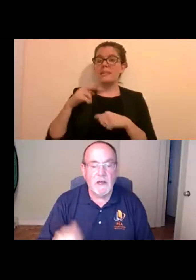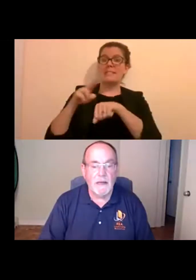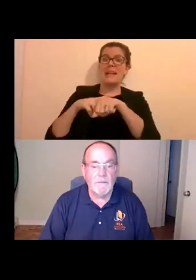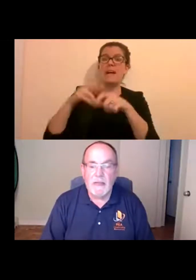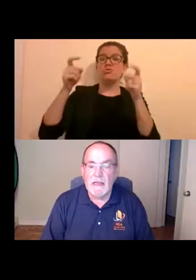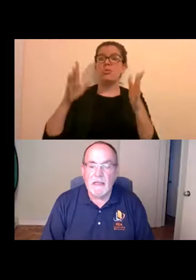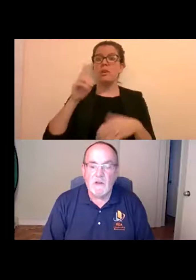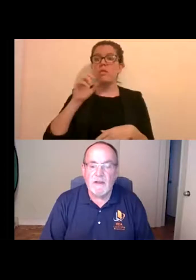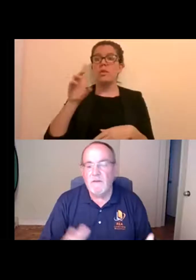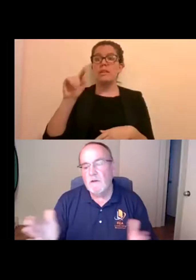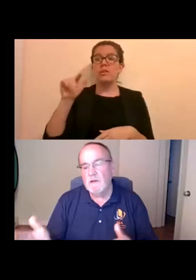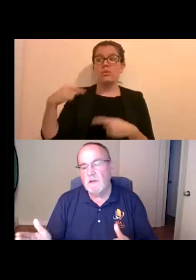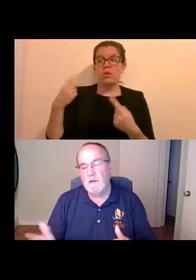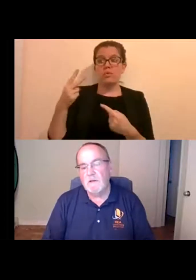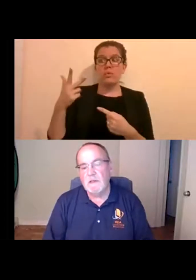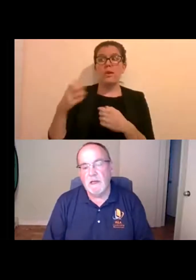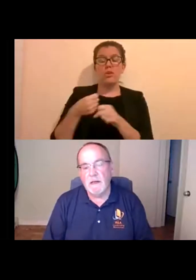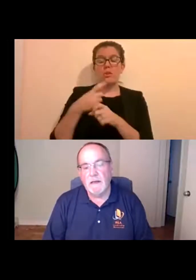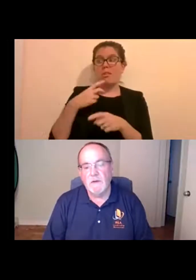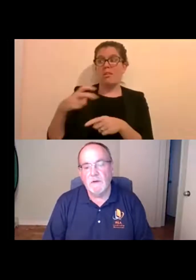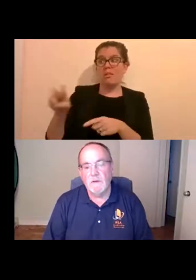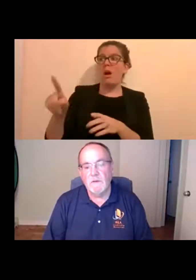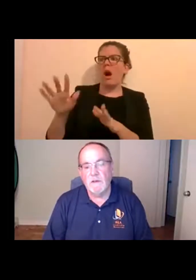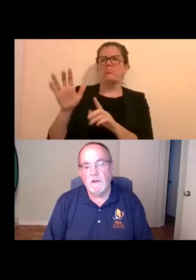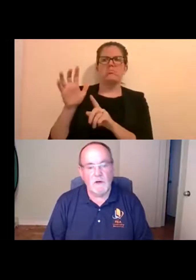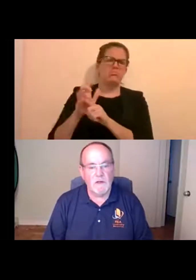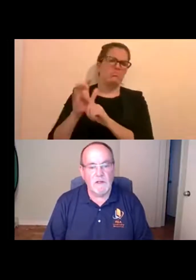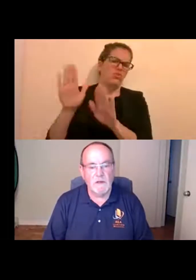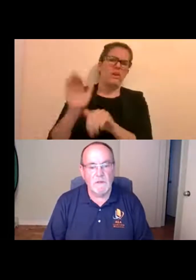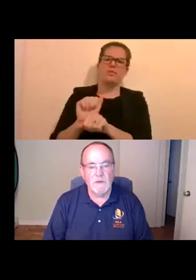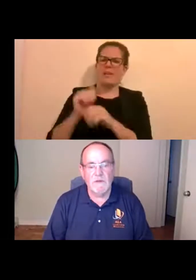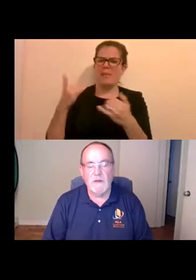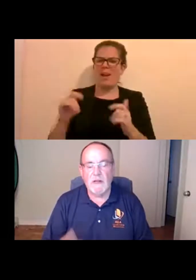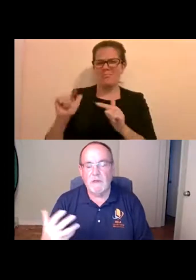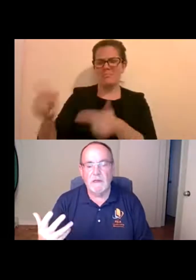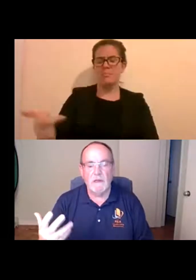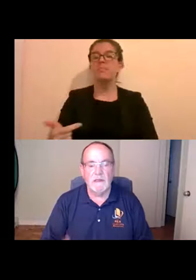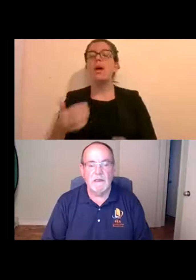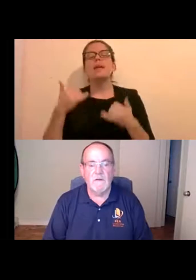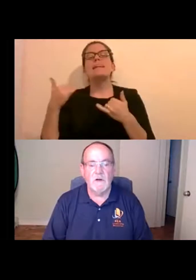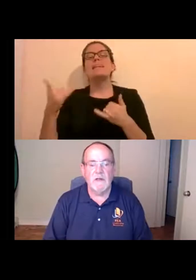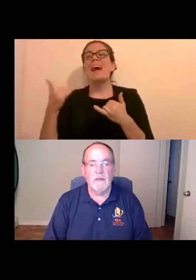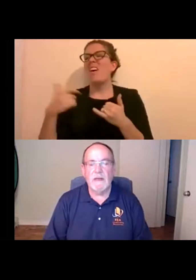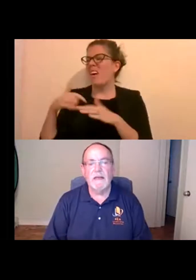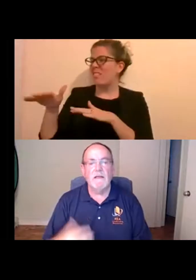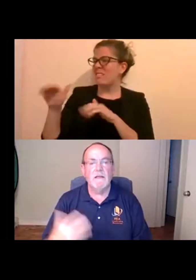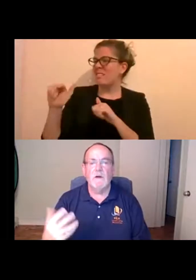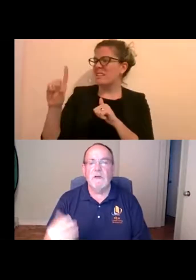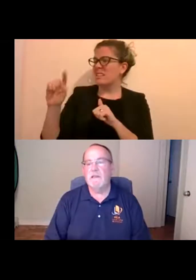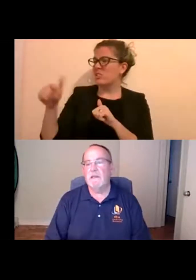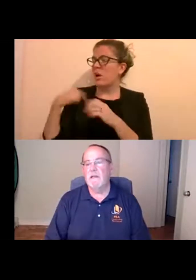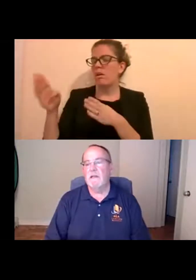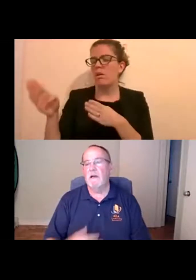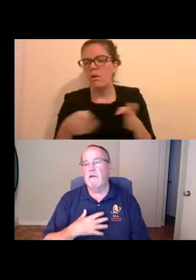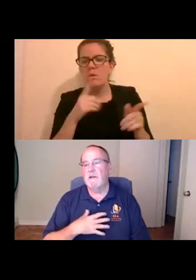great job. And so my focus has shifted into the church in terms of developing deaf church. And I'm an Anglican